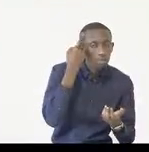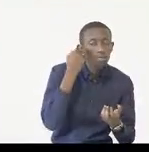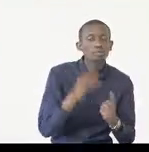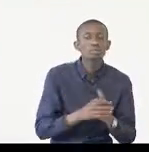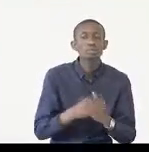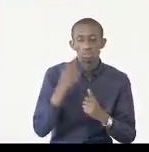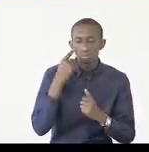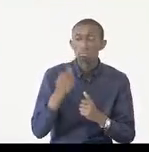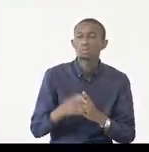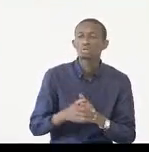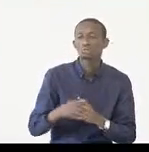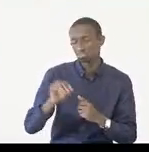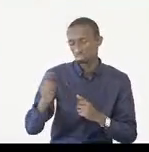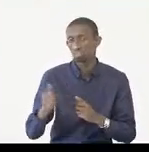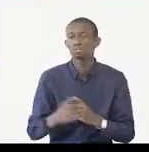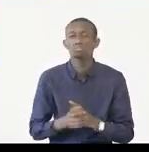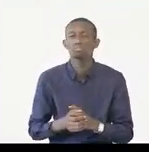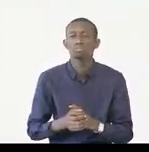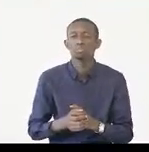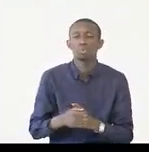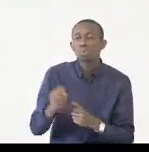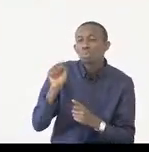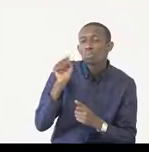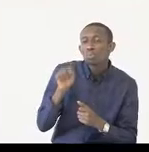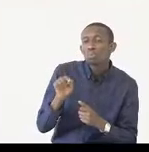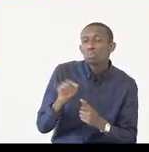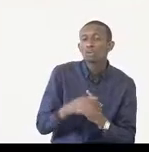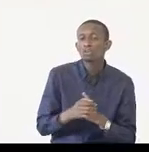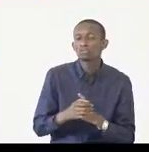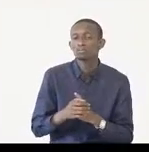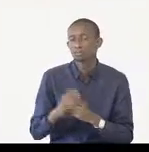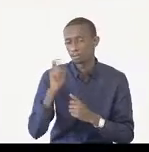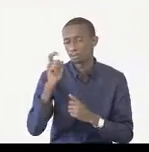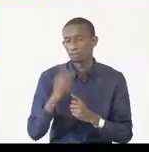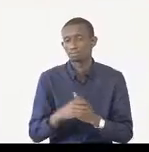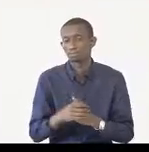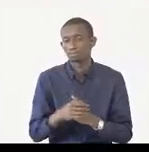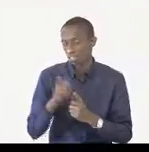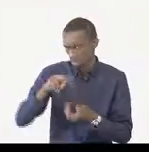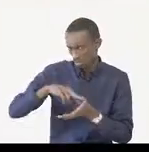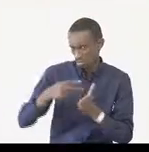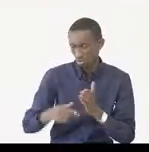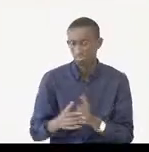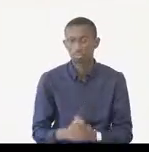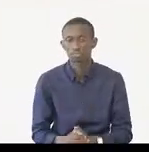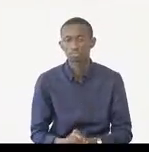find the component along the x-axis. Okay? So it means that the two components